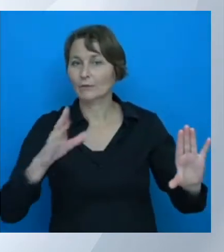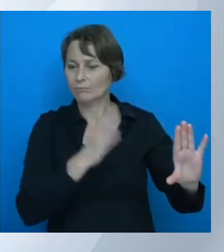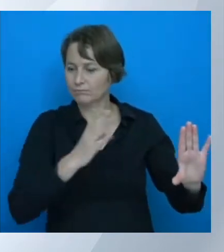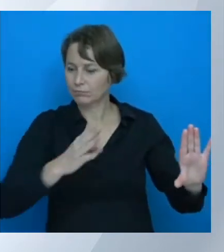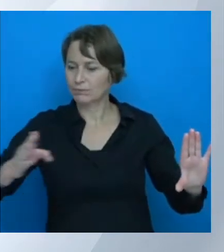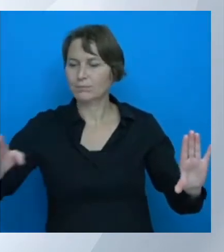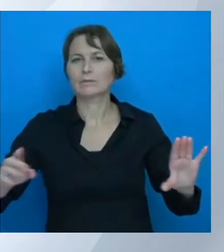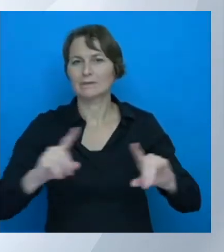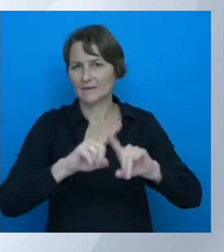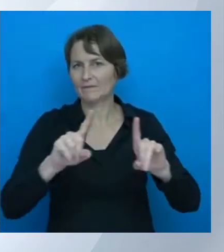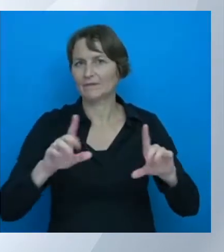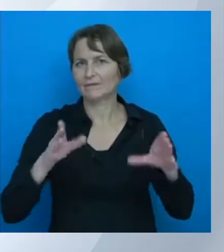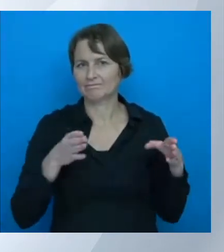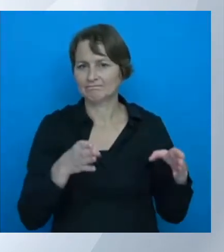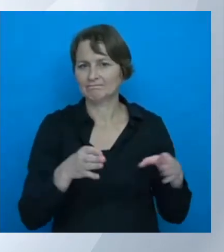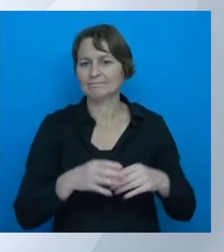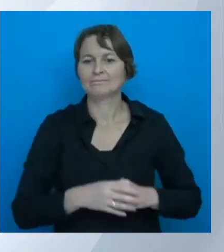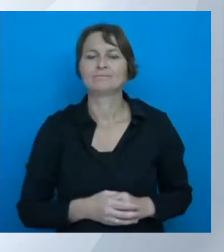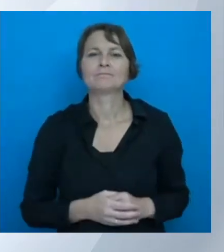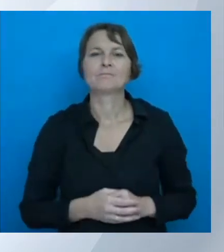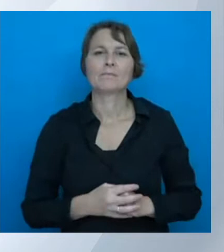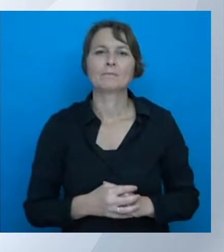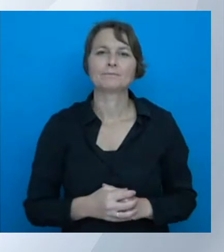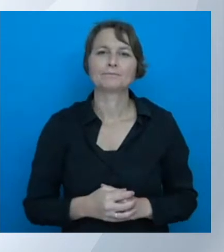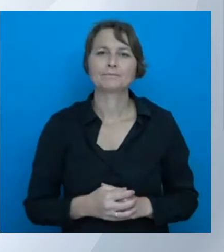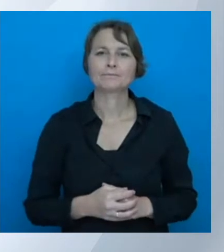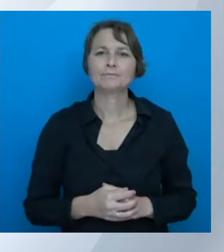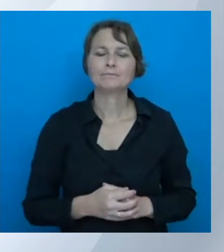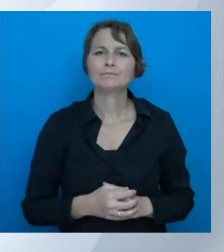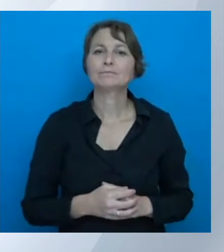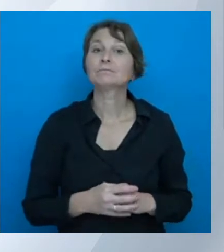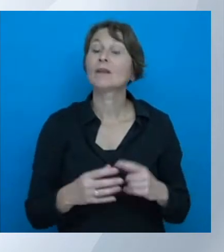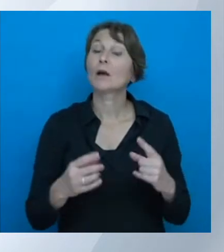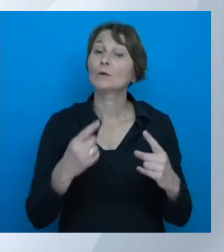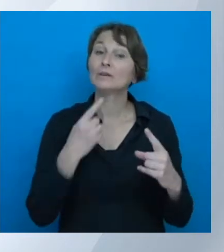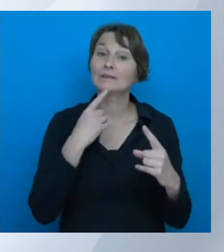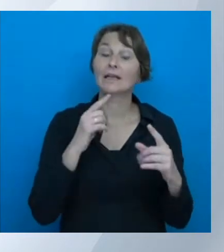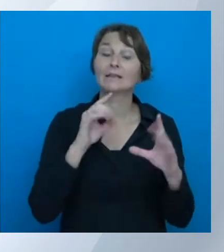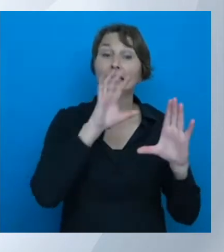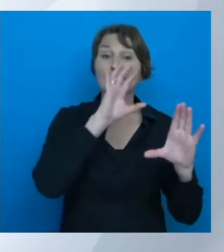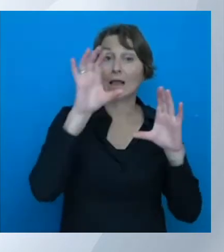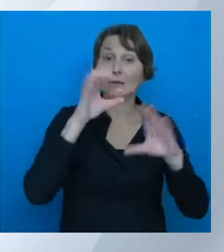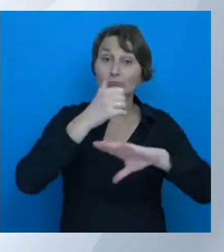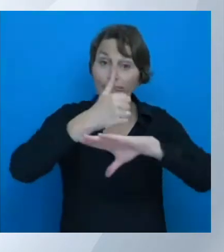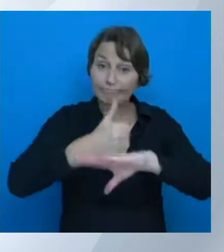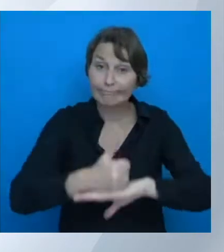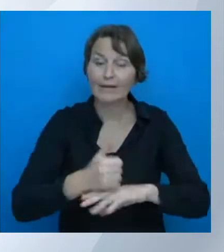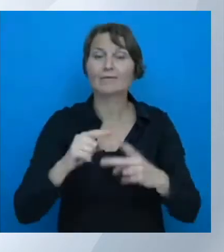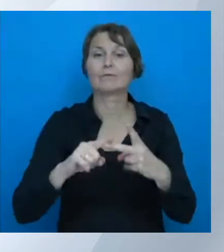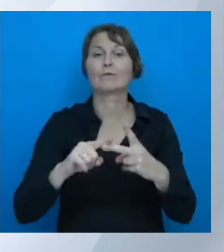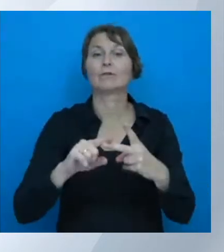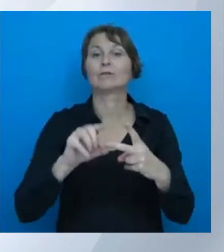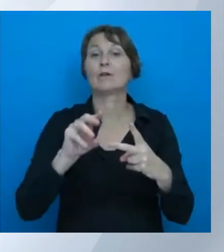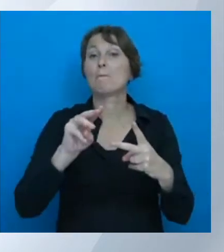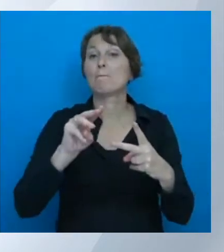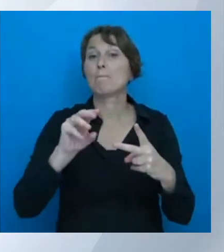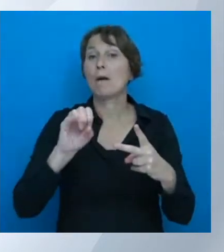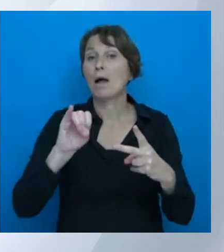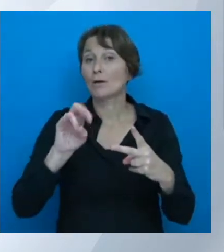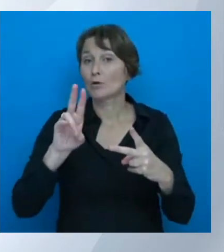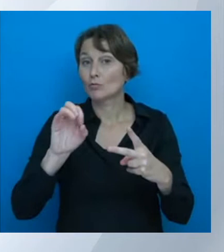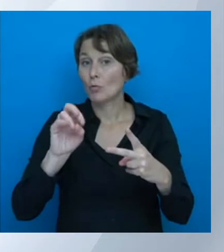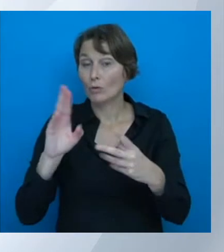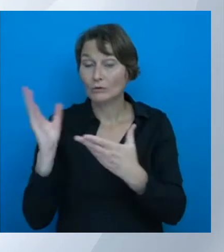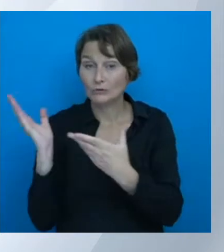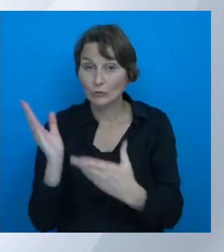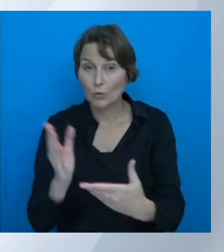Now we spoke about cloud native, we talked about microservices. Now, all these new things or new way of